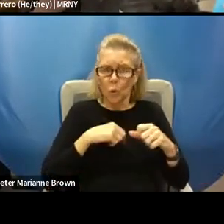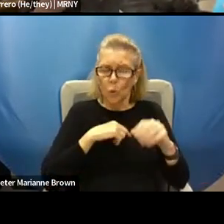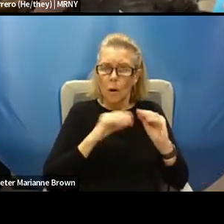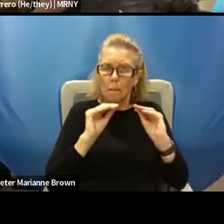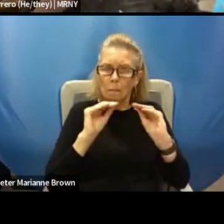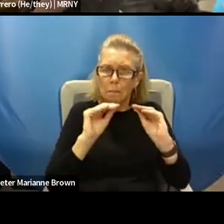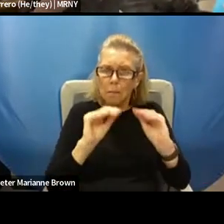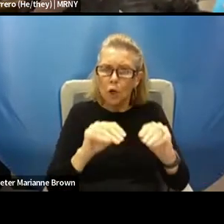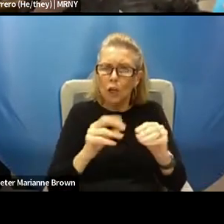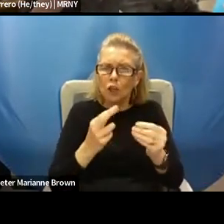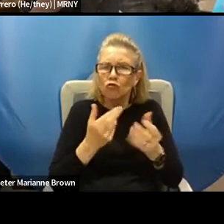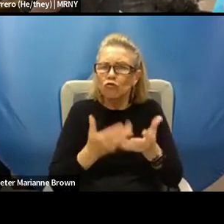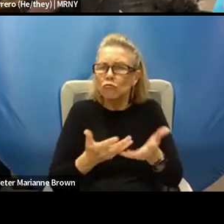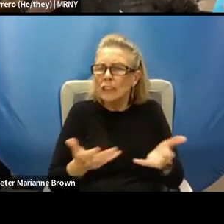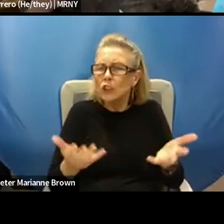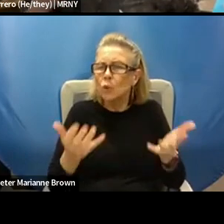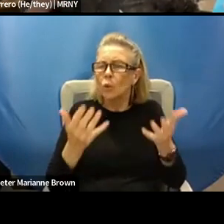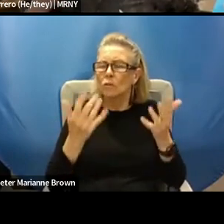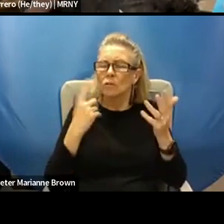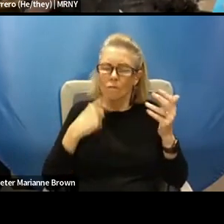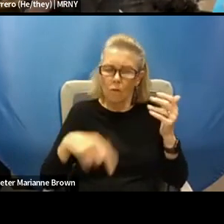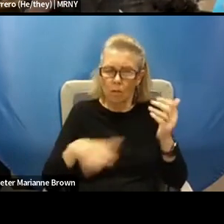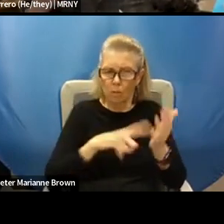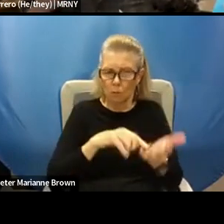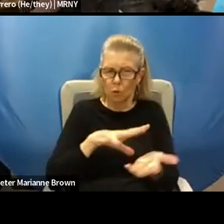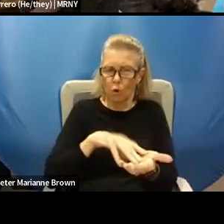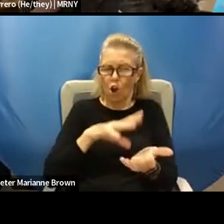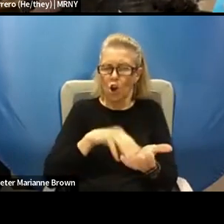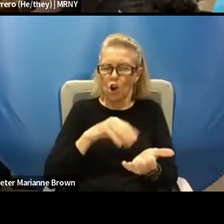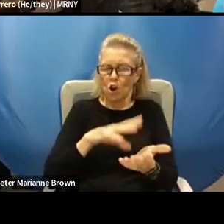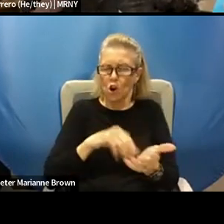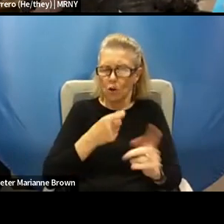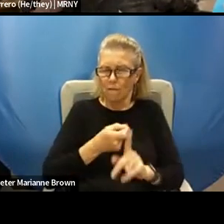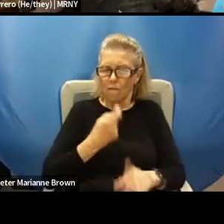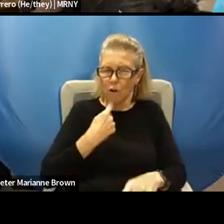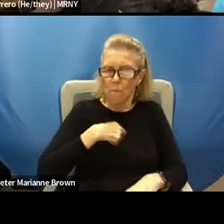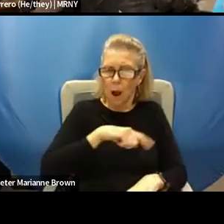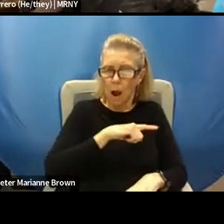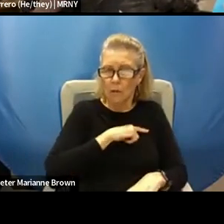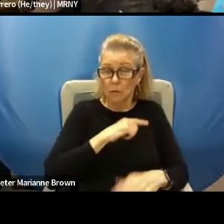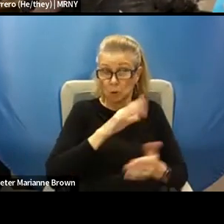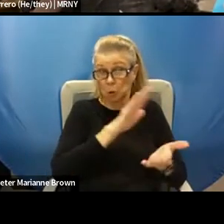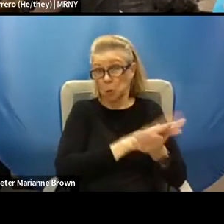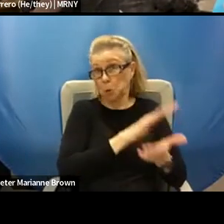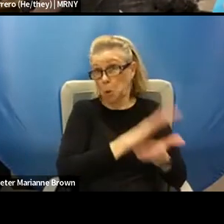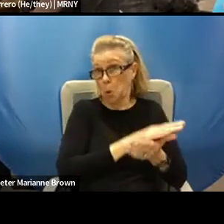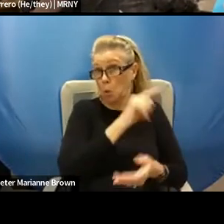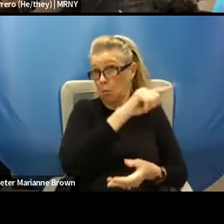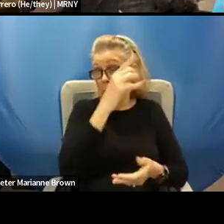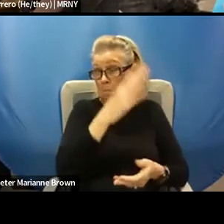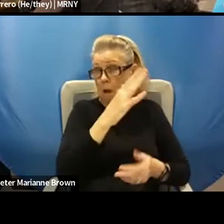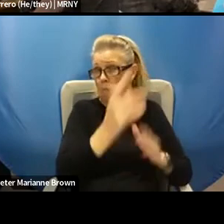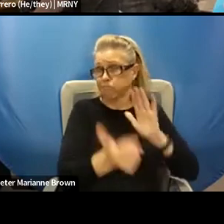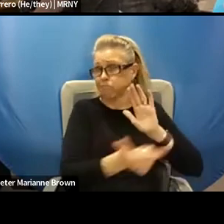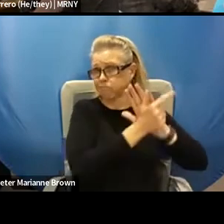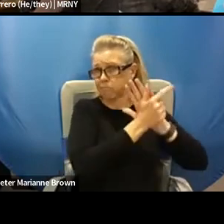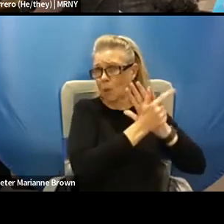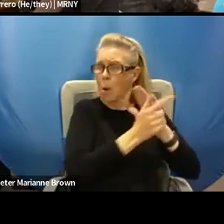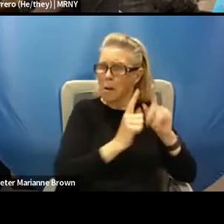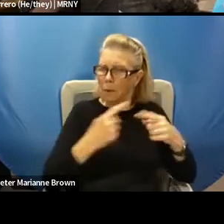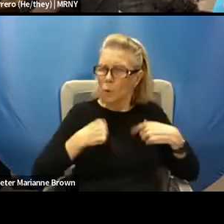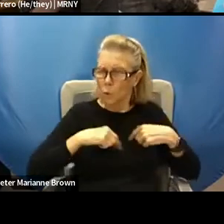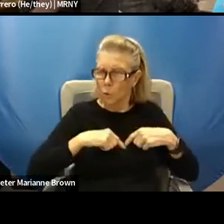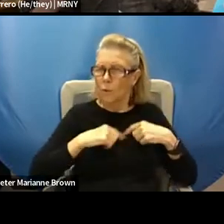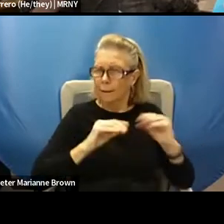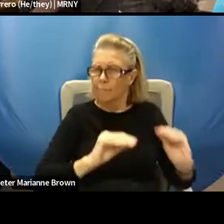resources out for kids to learn about us, right? The schools may outlaw it, but it was